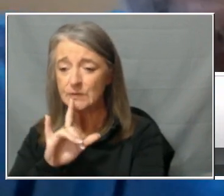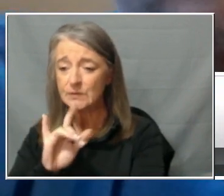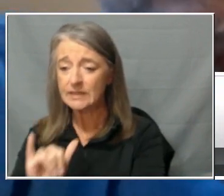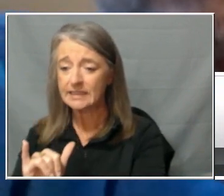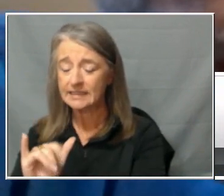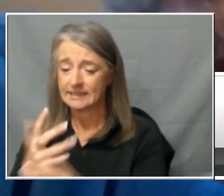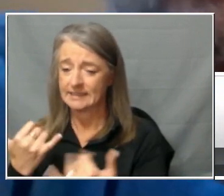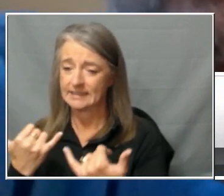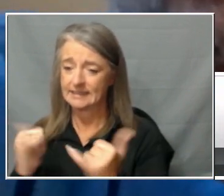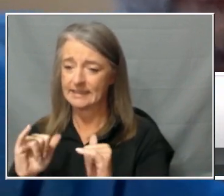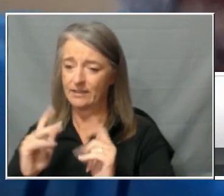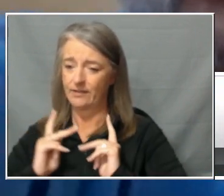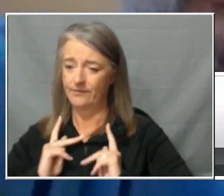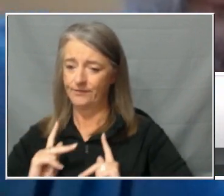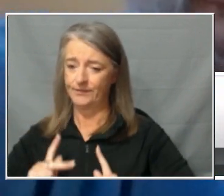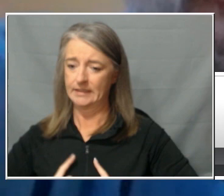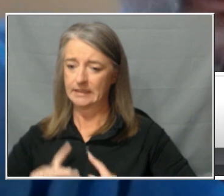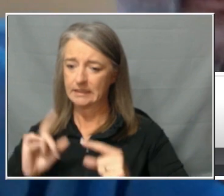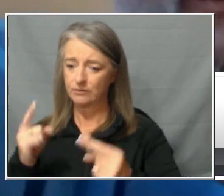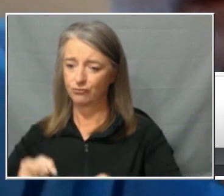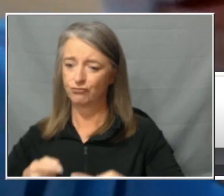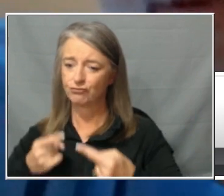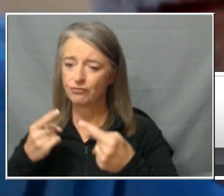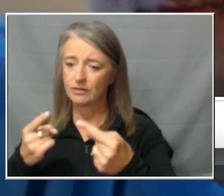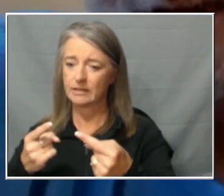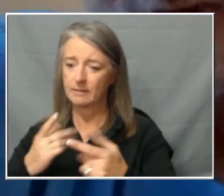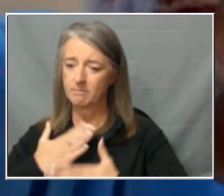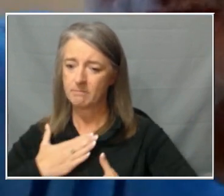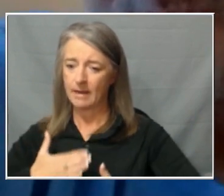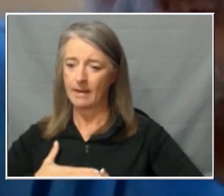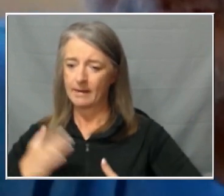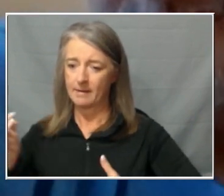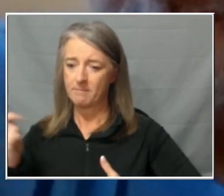It's still physically a struggle trying to get my body